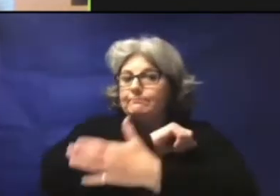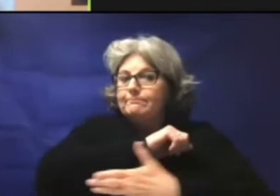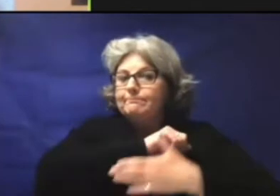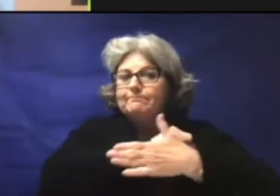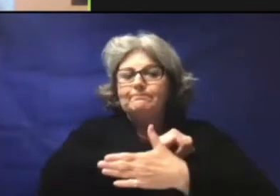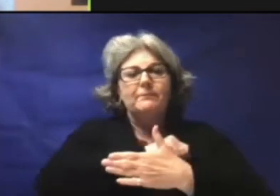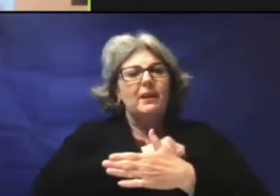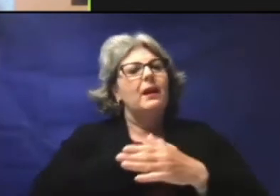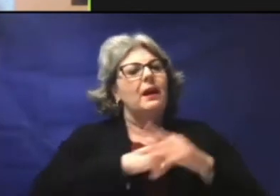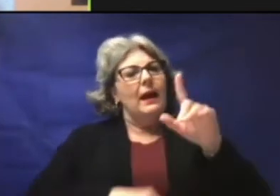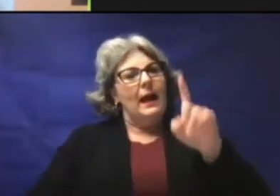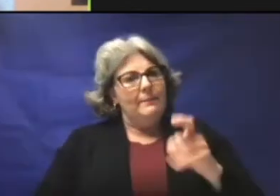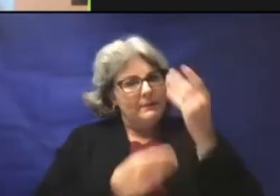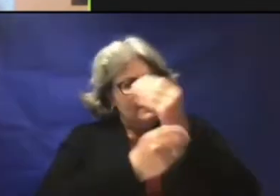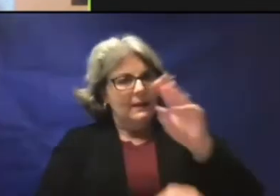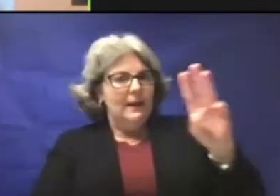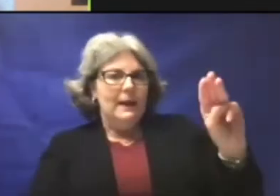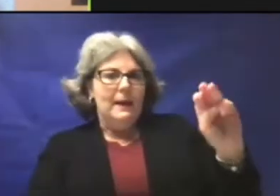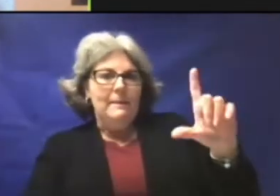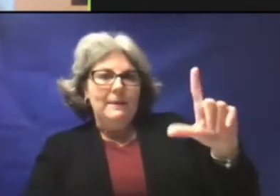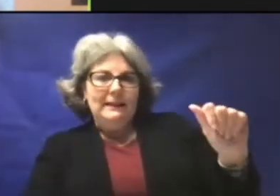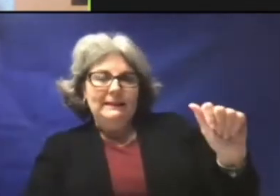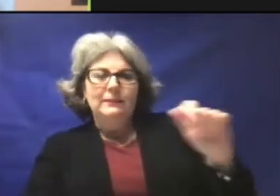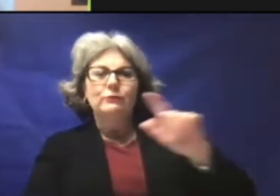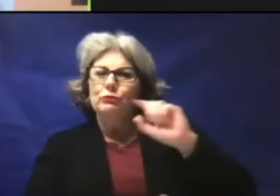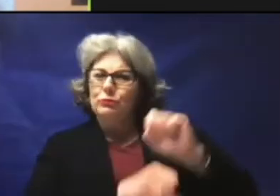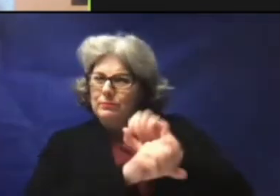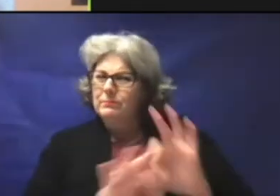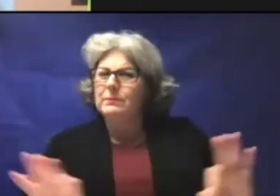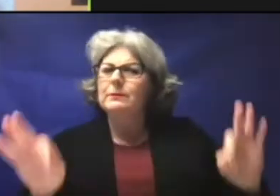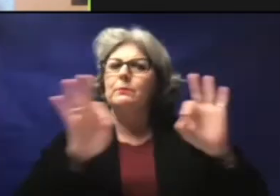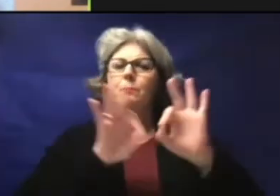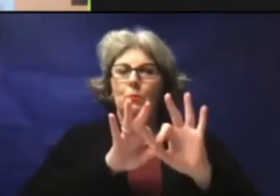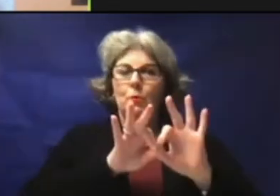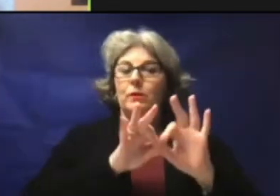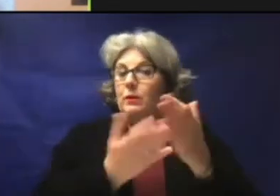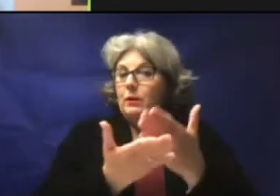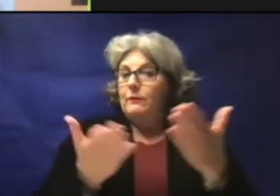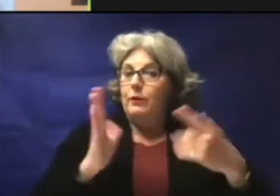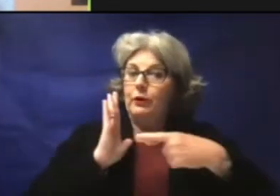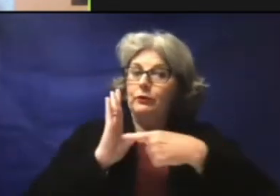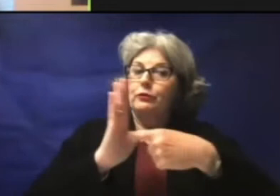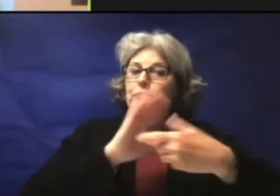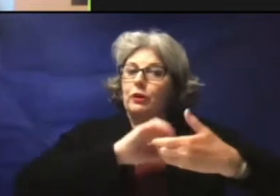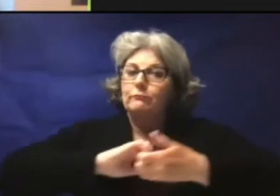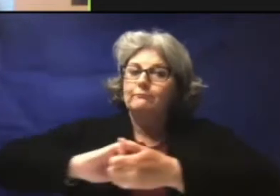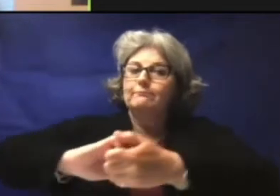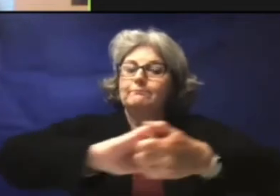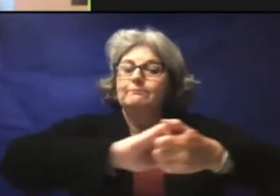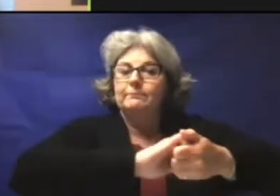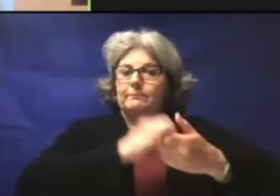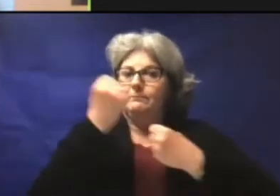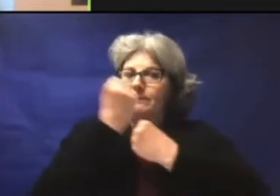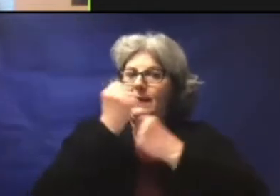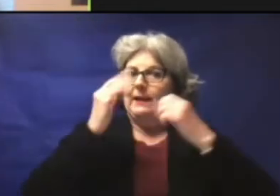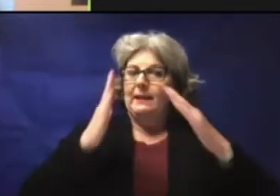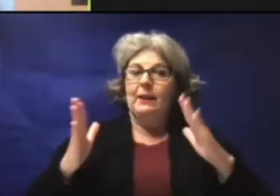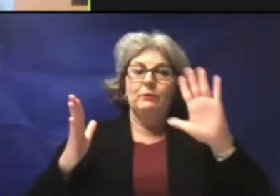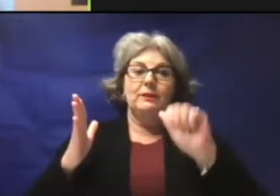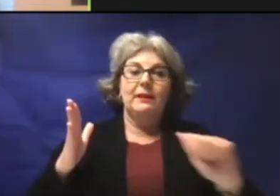really remiss, Melissa, if I didn't mention to you how important it is for us to show solidarity and allyship with African American